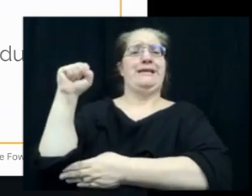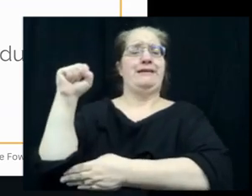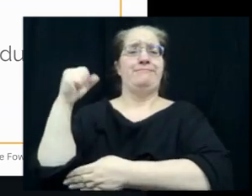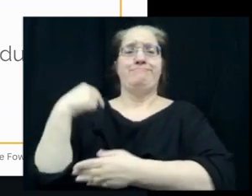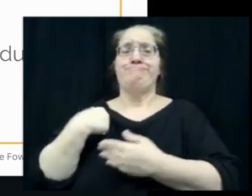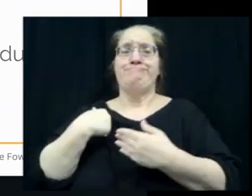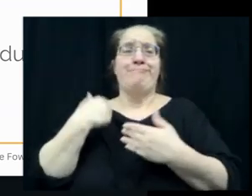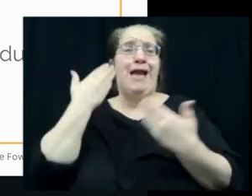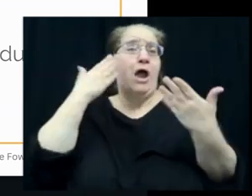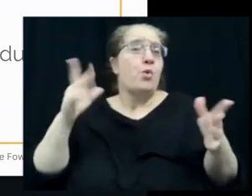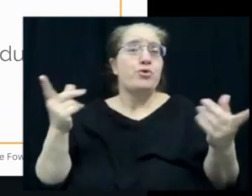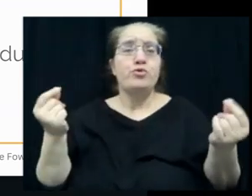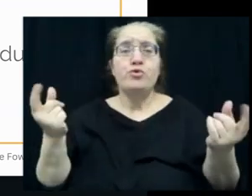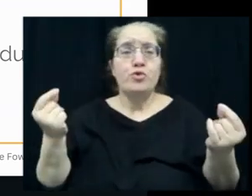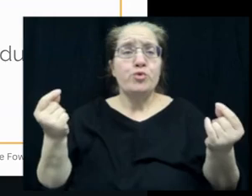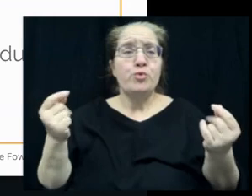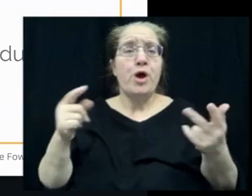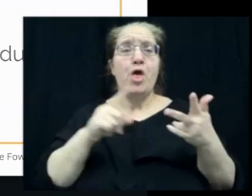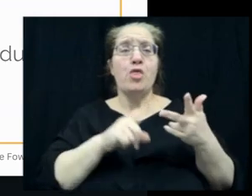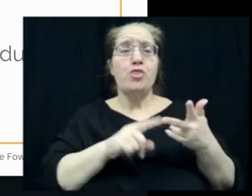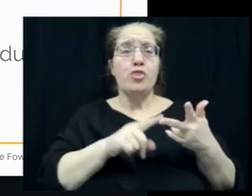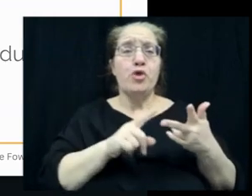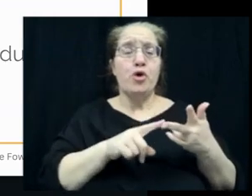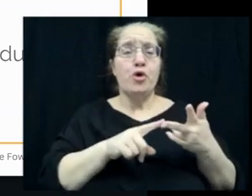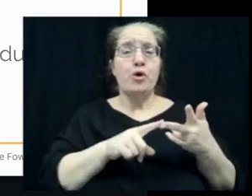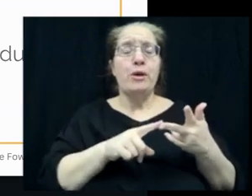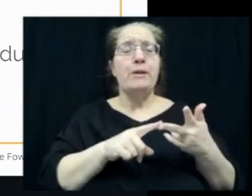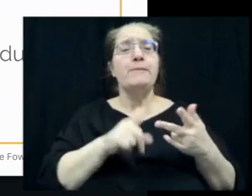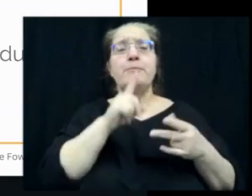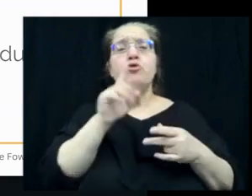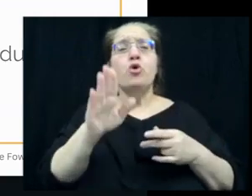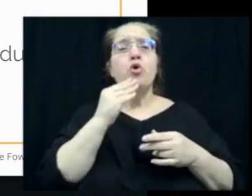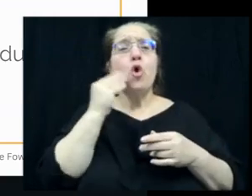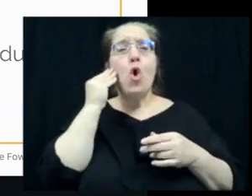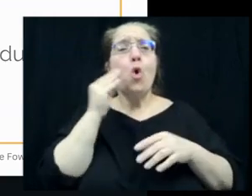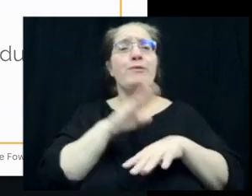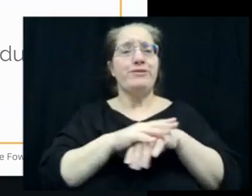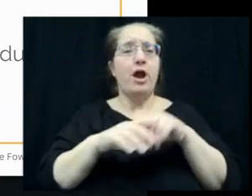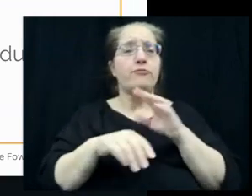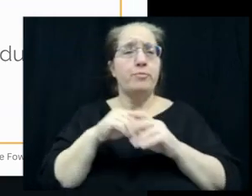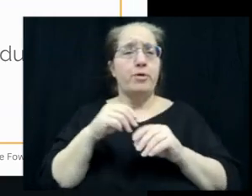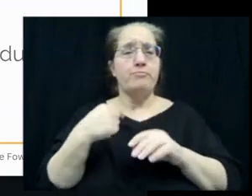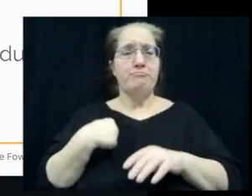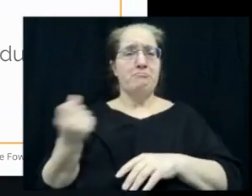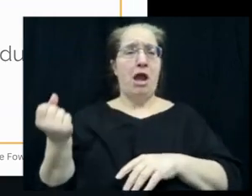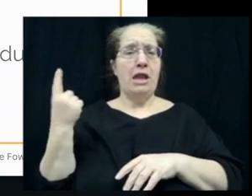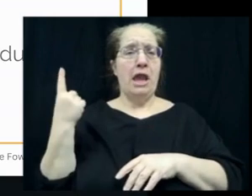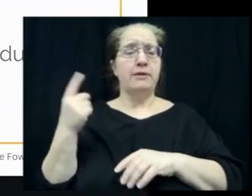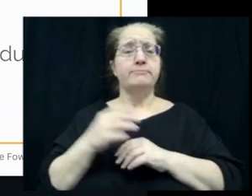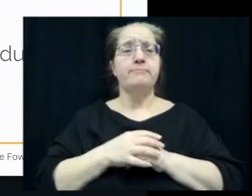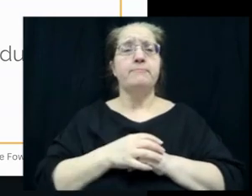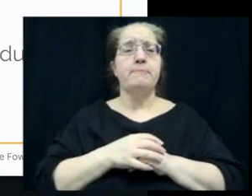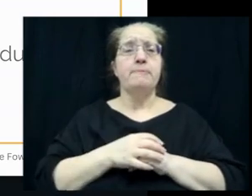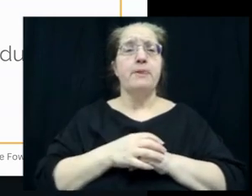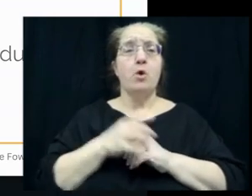do about it. The third thing is making home comfortable. Well, we get this too, because when